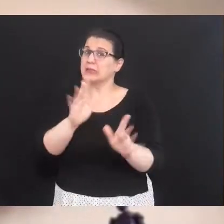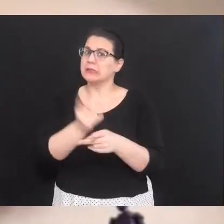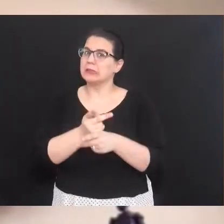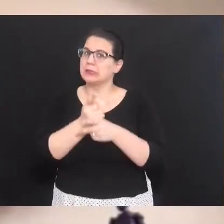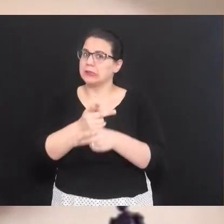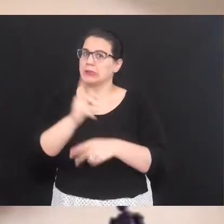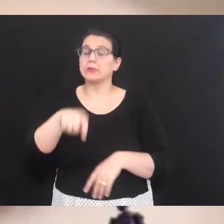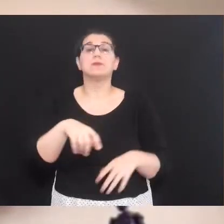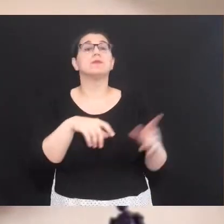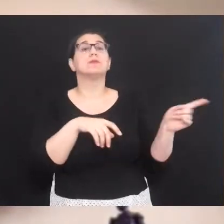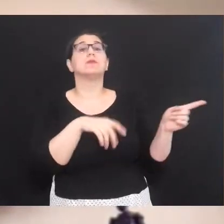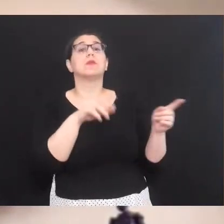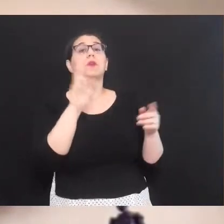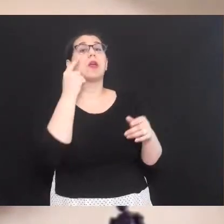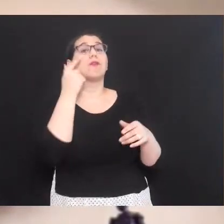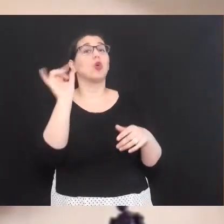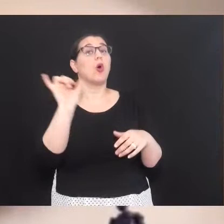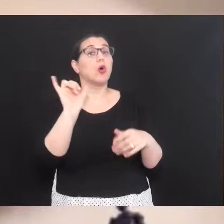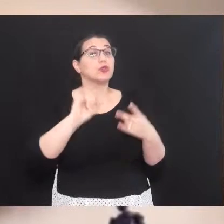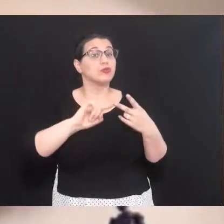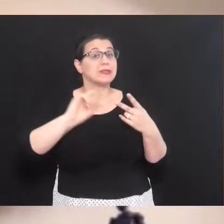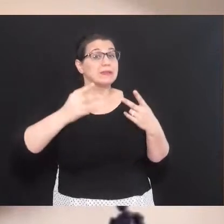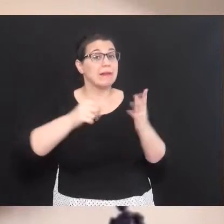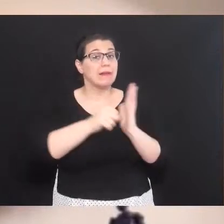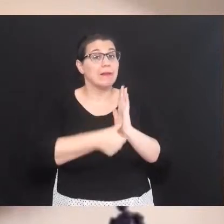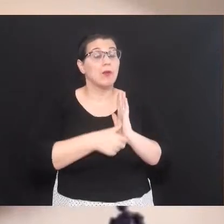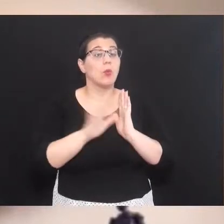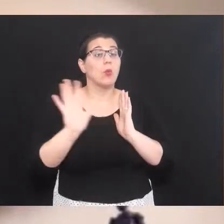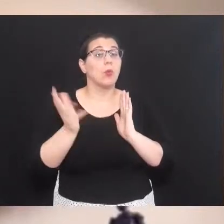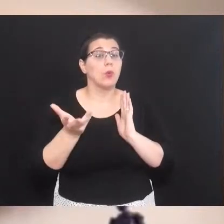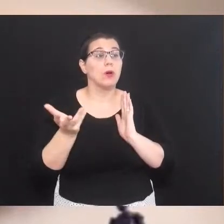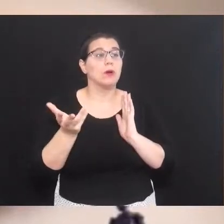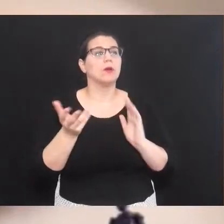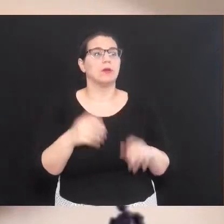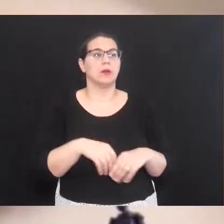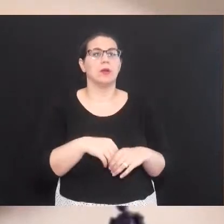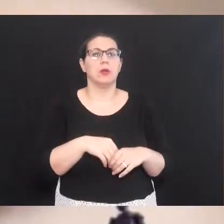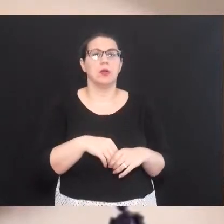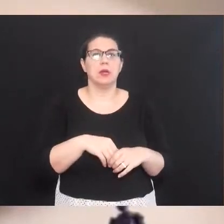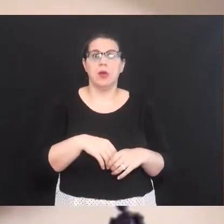governor pointed out, good movement in getting to